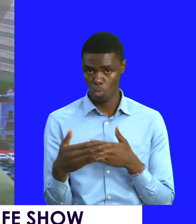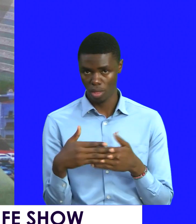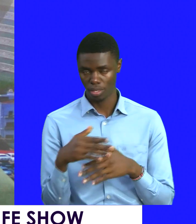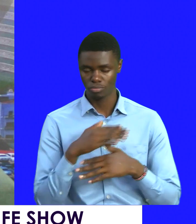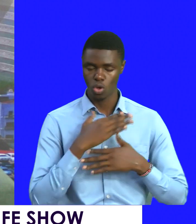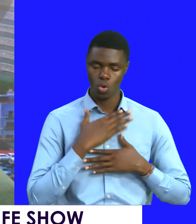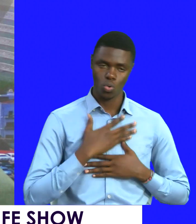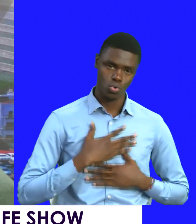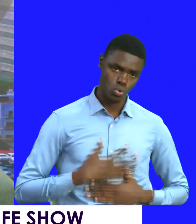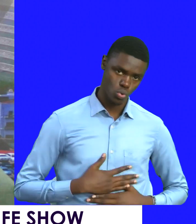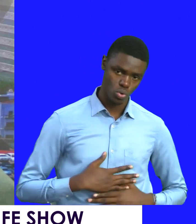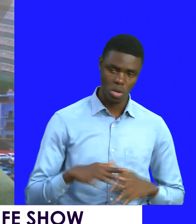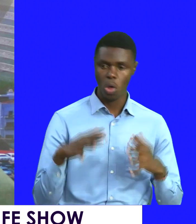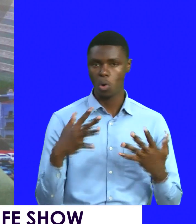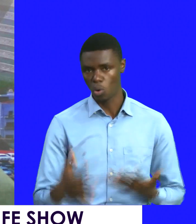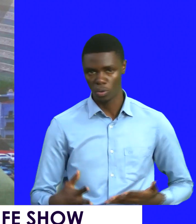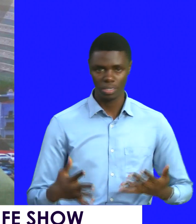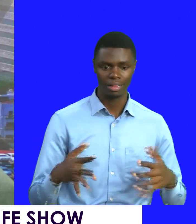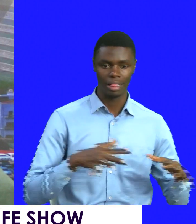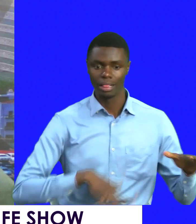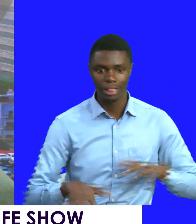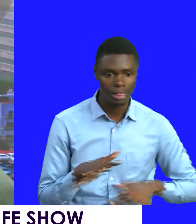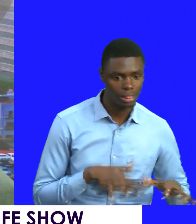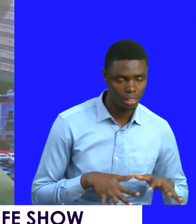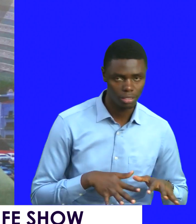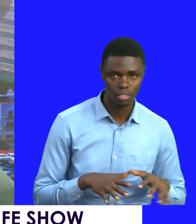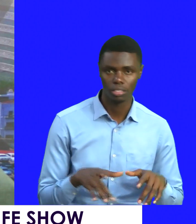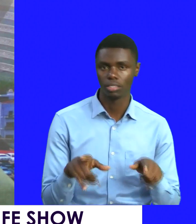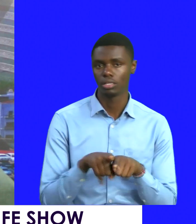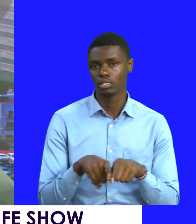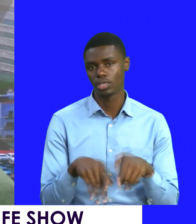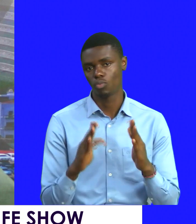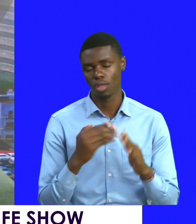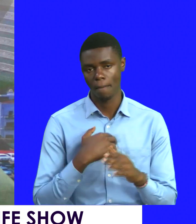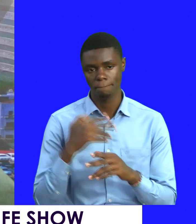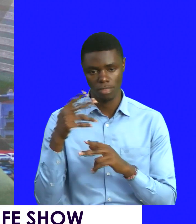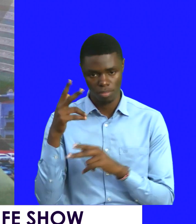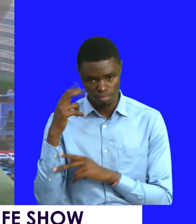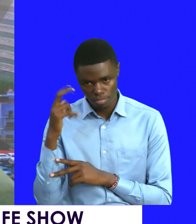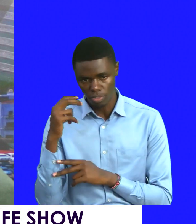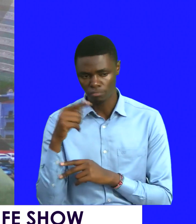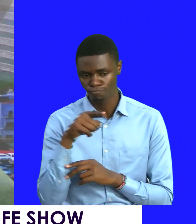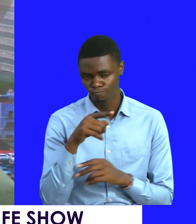or not. In the same manner, I will listen to your tone.